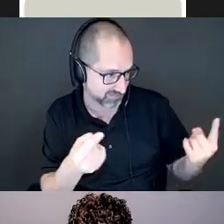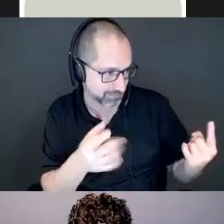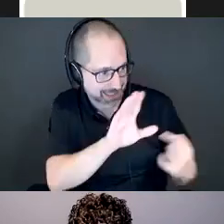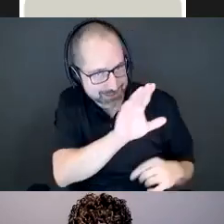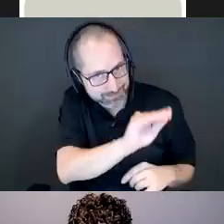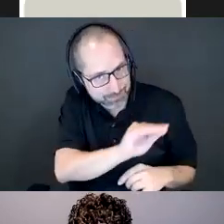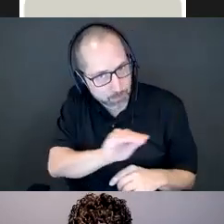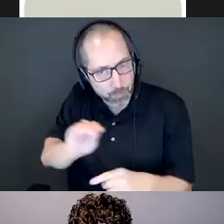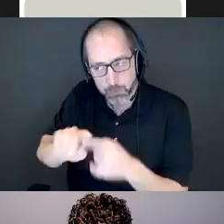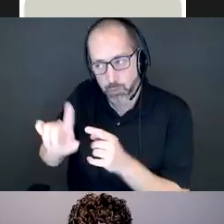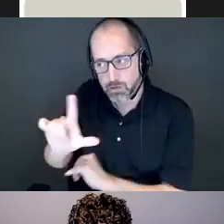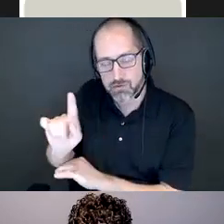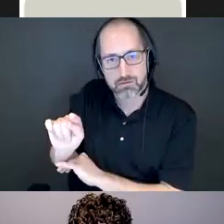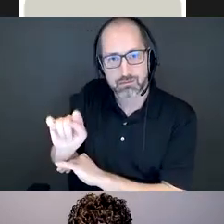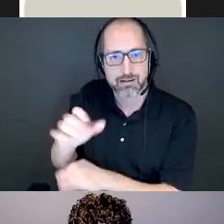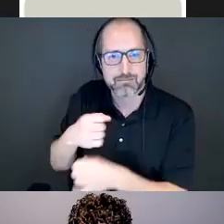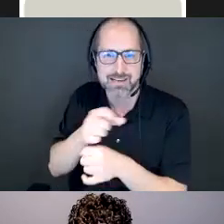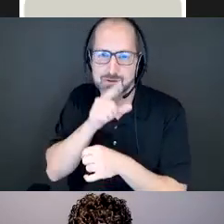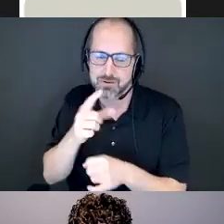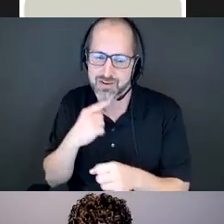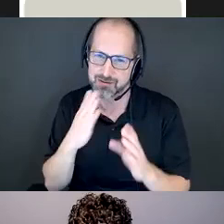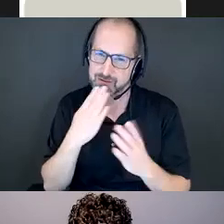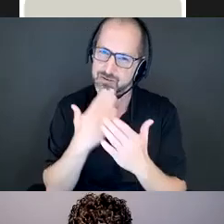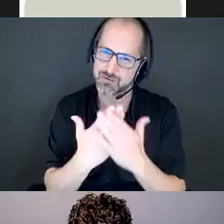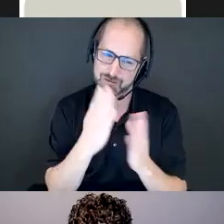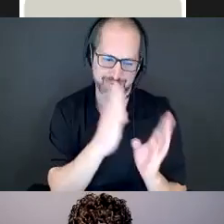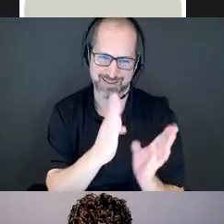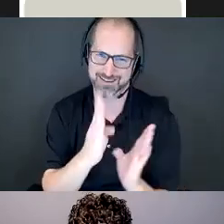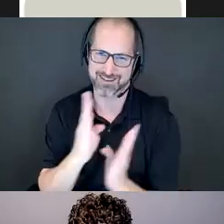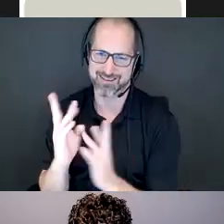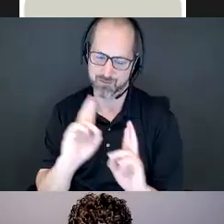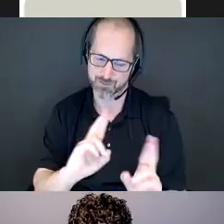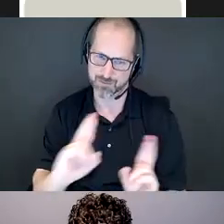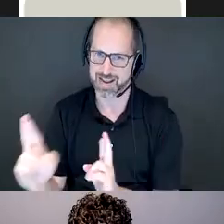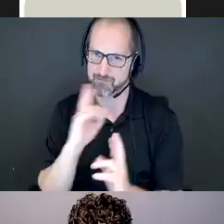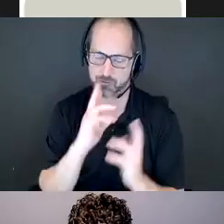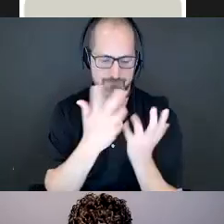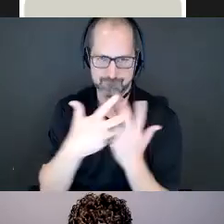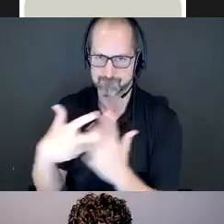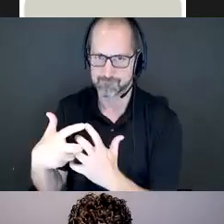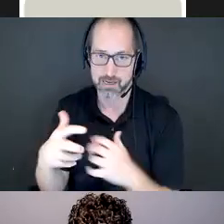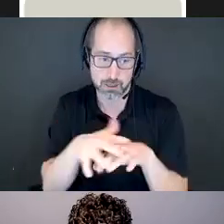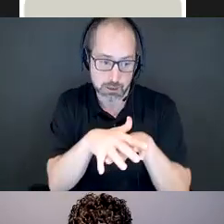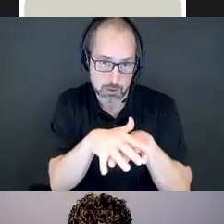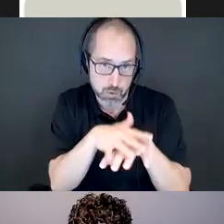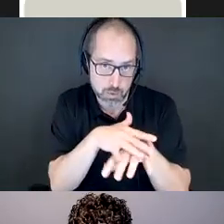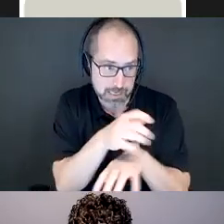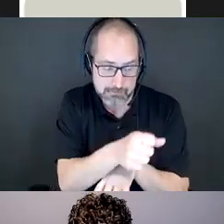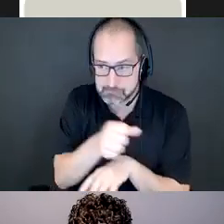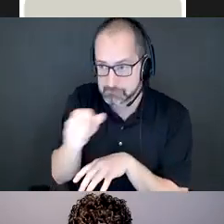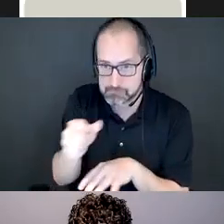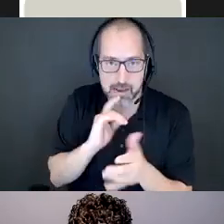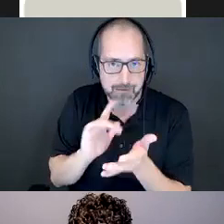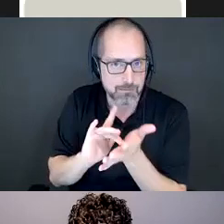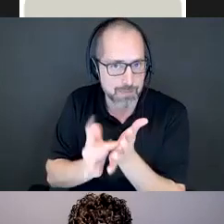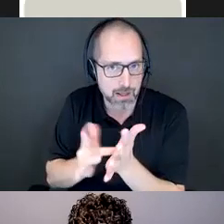that there's a well-developed transition plan. And that may mean slowly tapering or having a medically supported